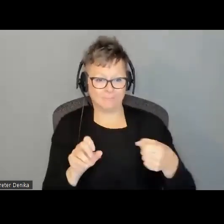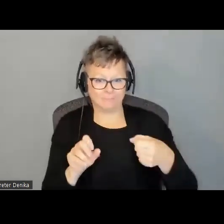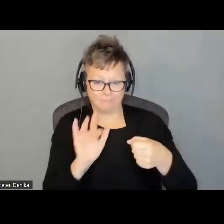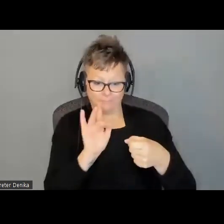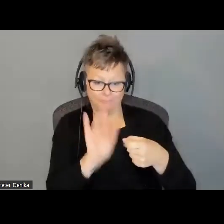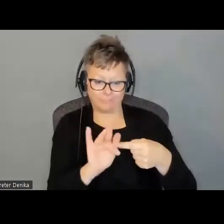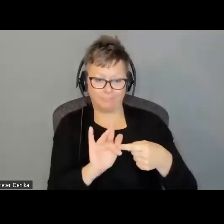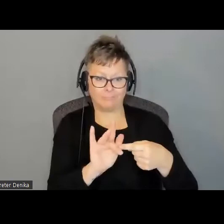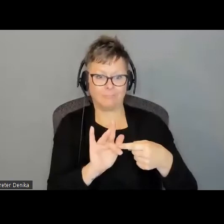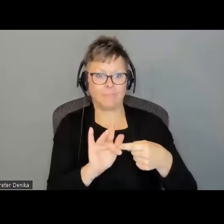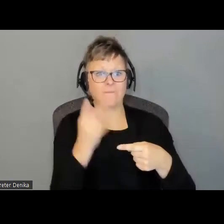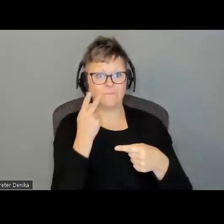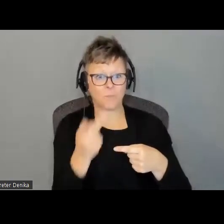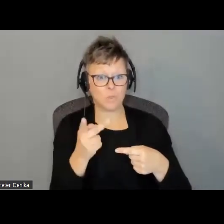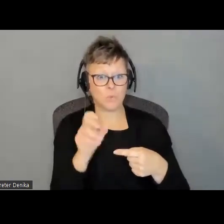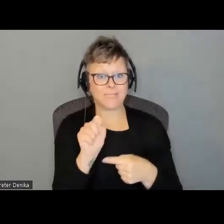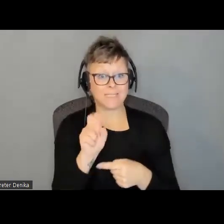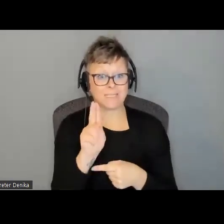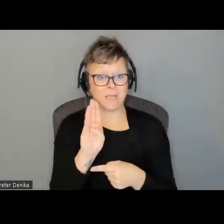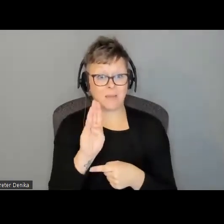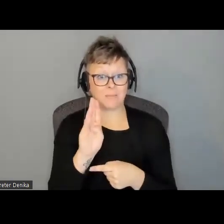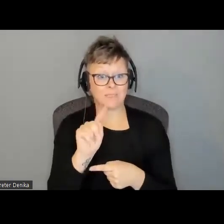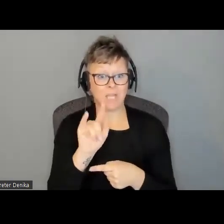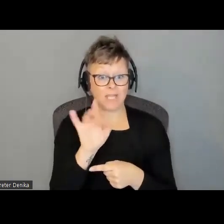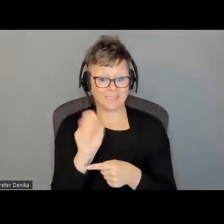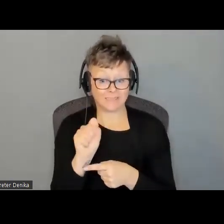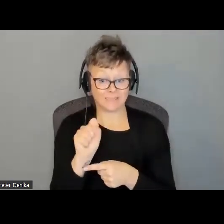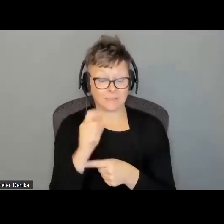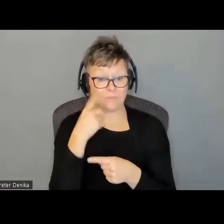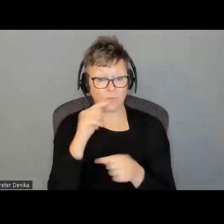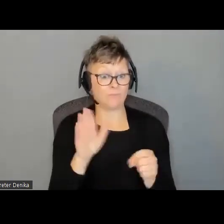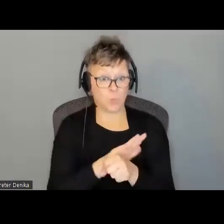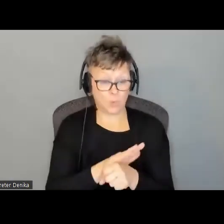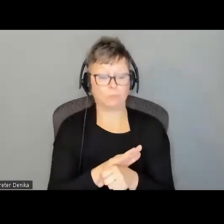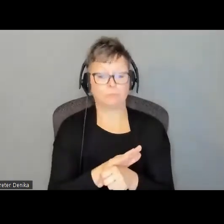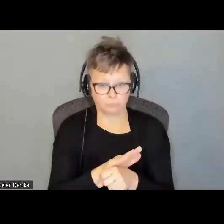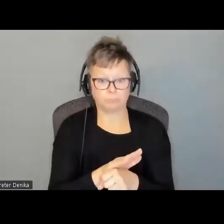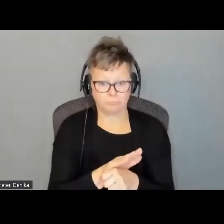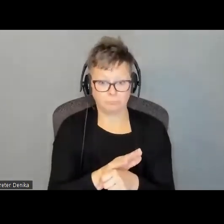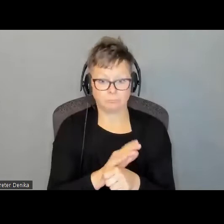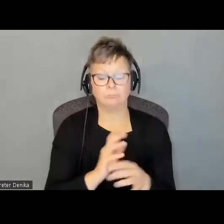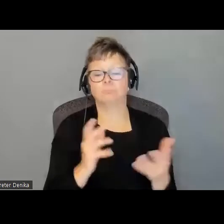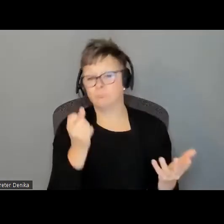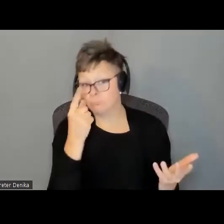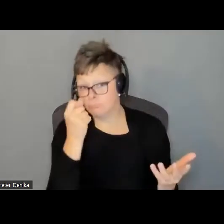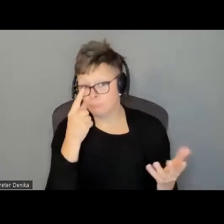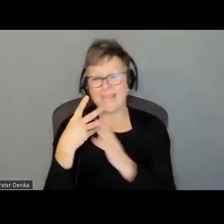click View Subtitles or View Full Transcript. The second way is through an external